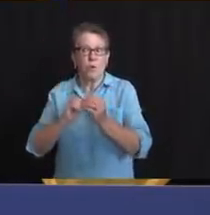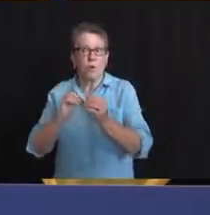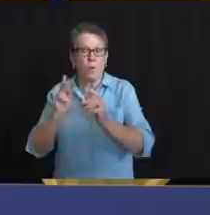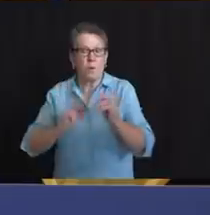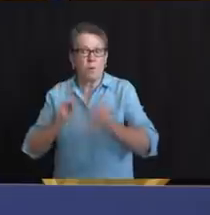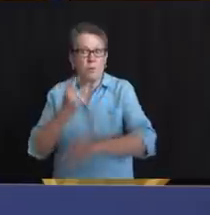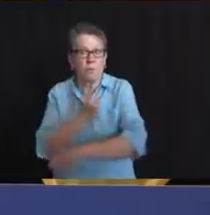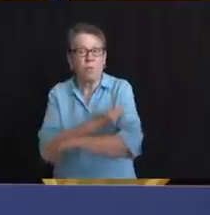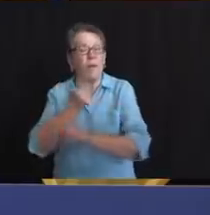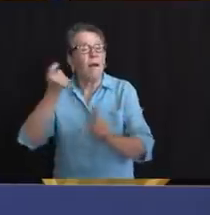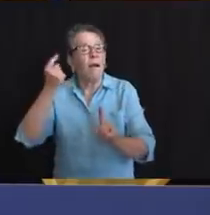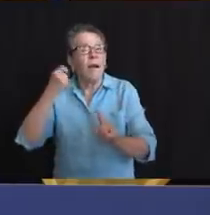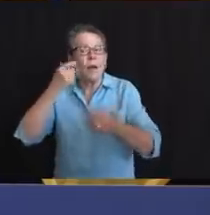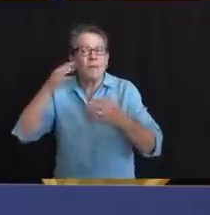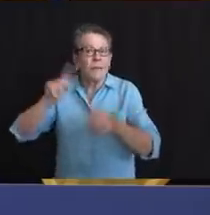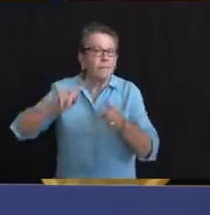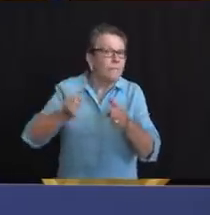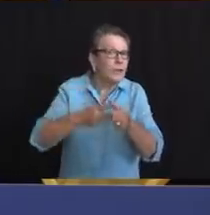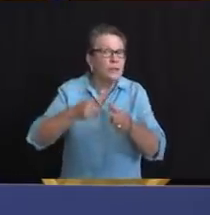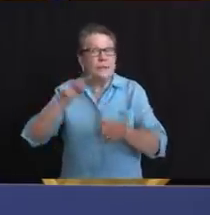Friday.